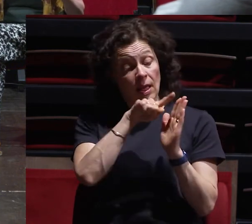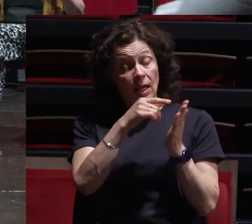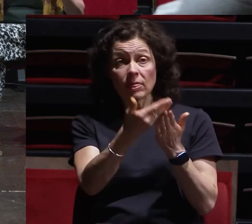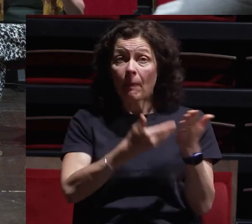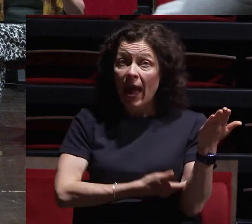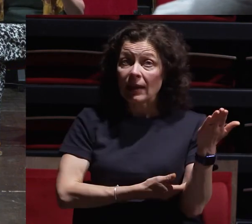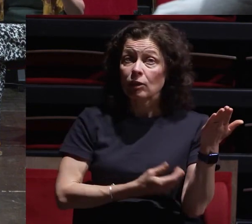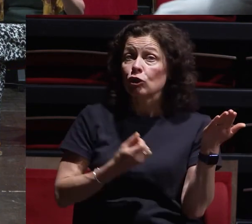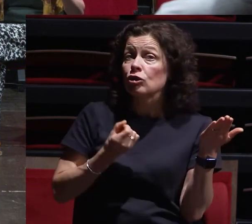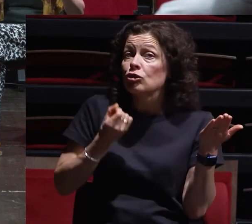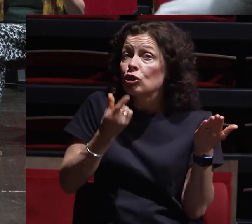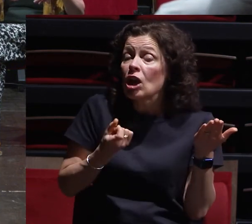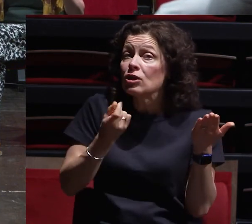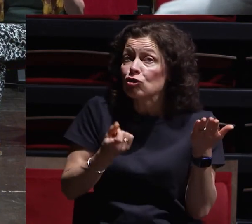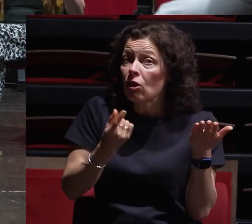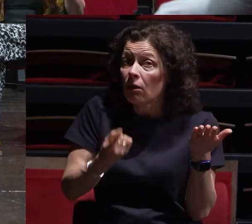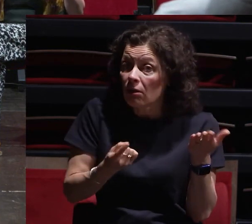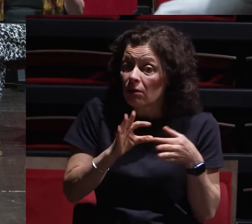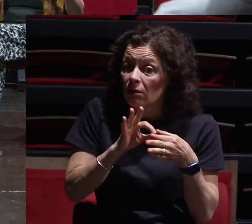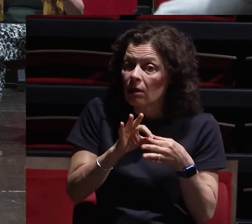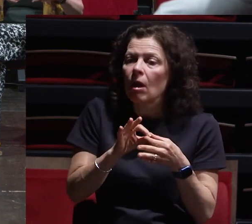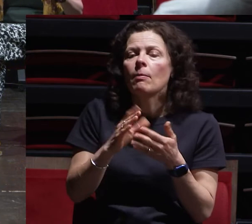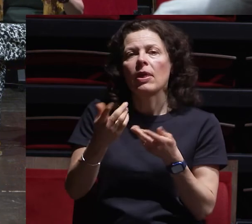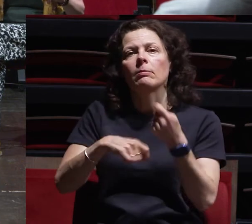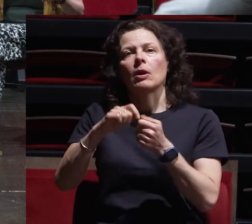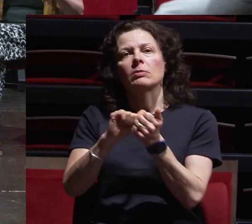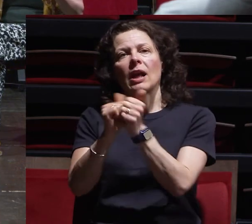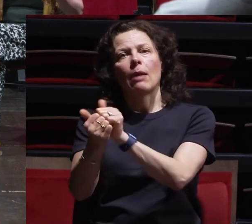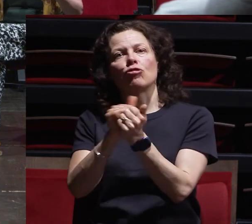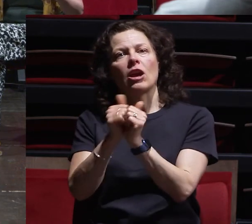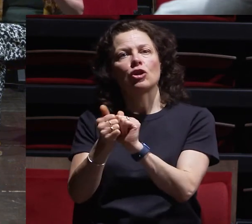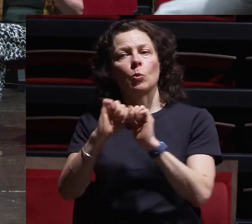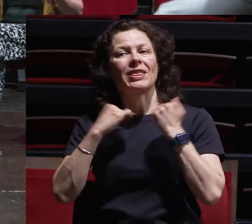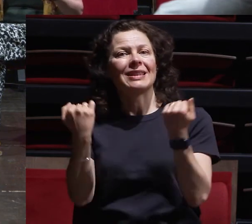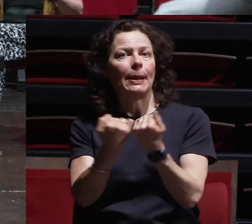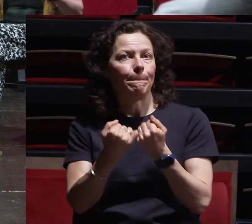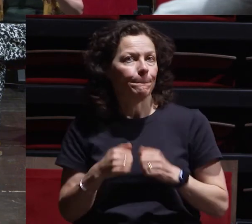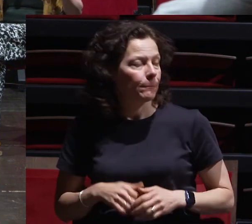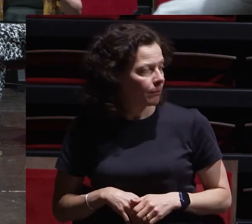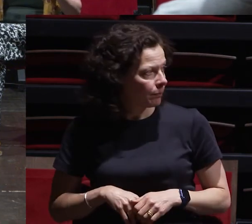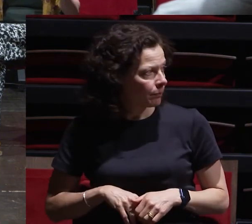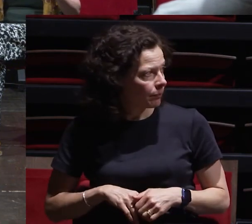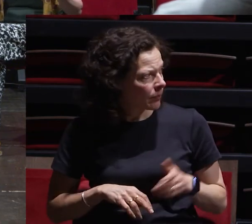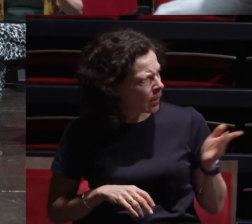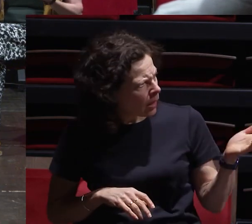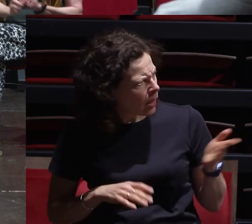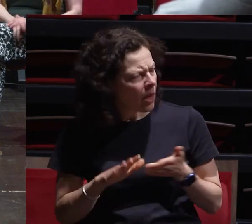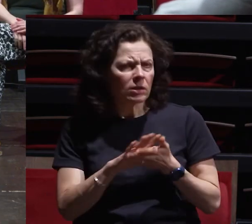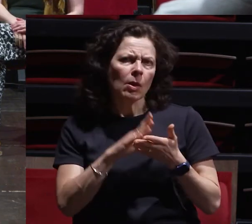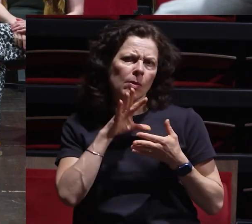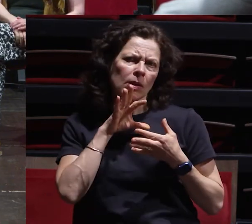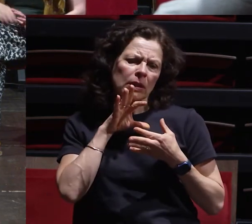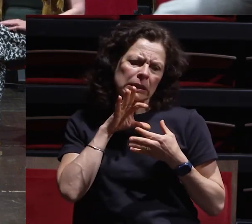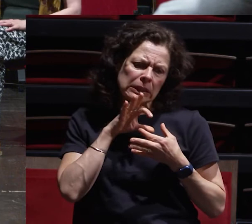page is suggestion, and you're wedded to it to a point, but it's all part of the collaboration with the team about how you realise